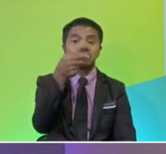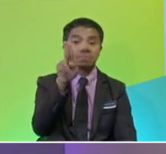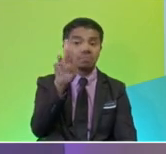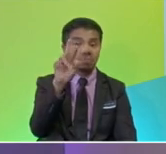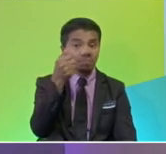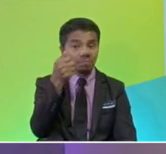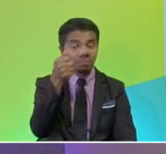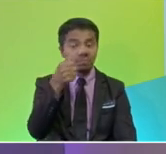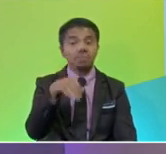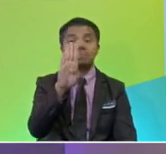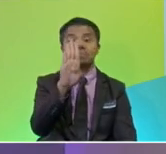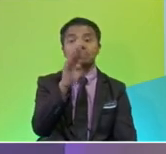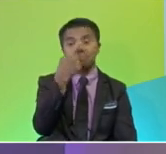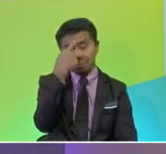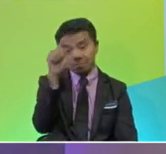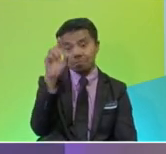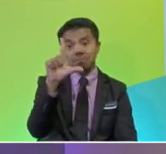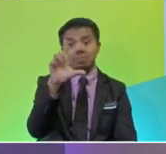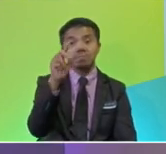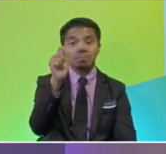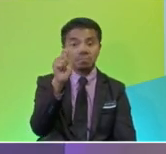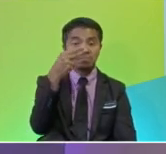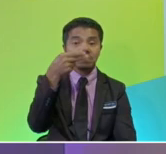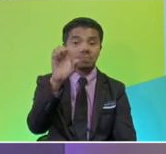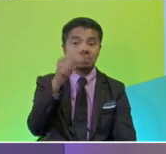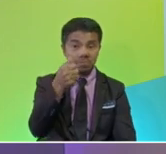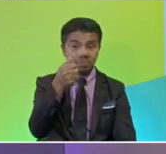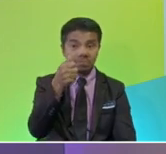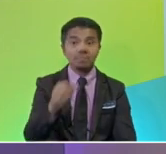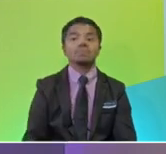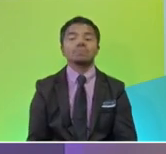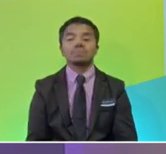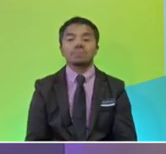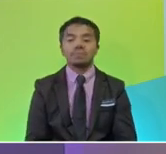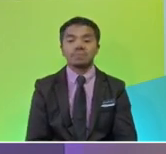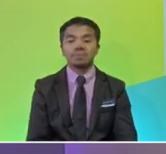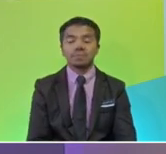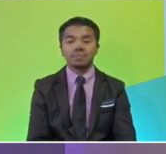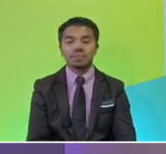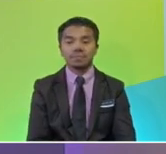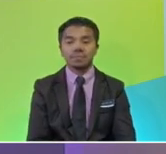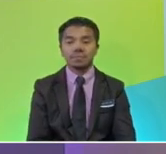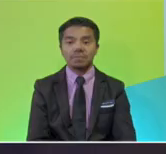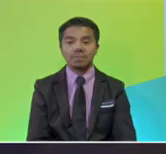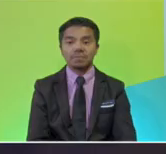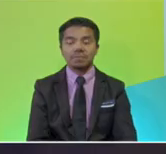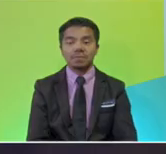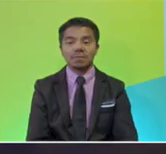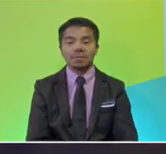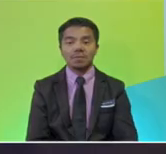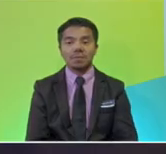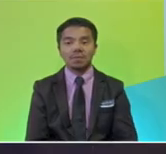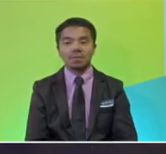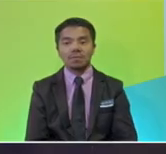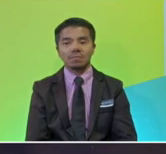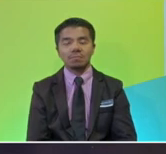Laura or is it Tia, who only enjoys learning sport with others if they aren't too loud? Okay. Now, who do you